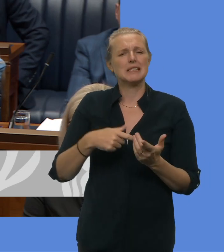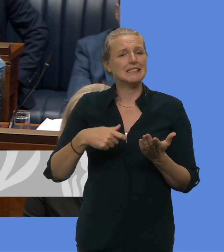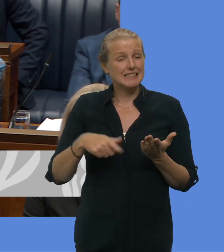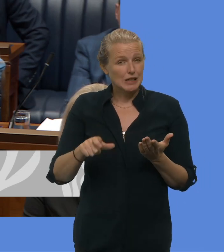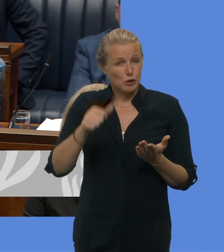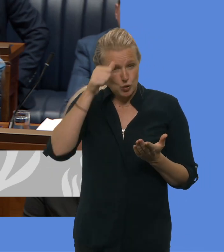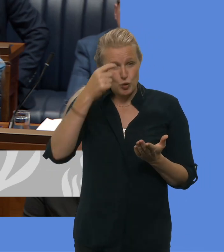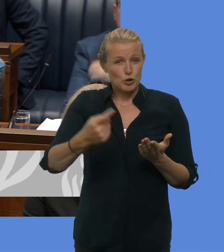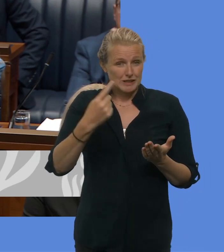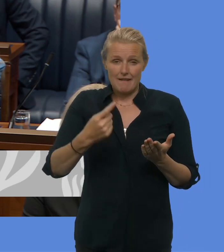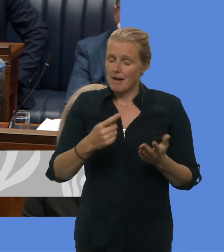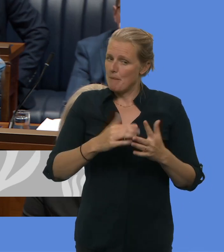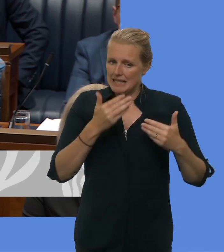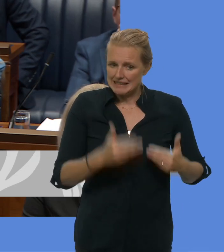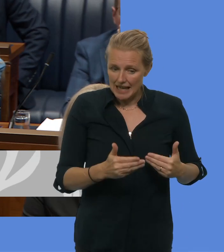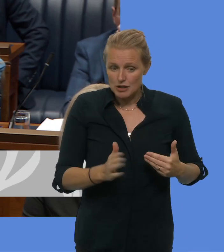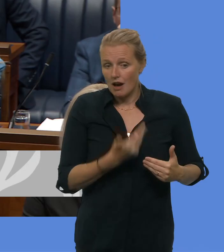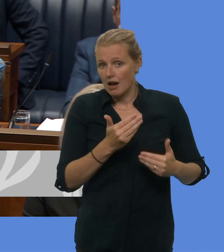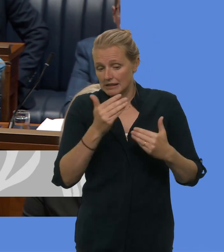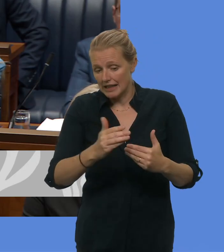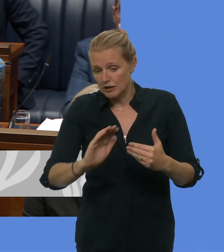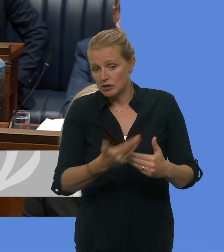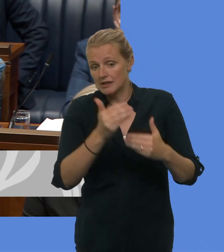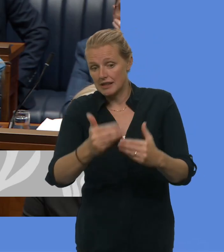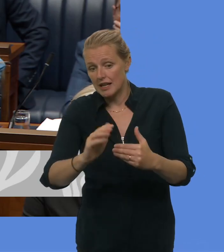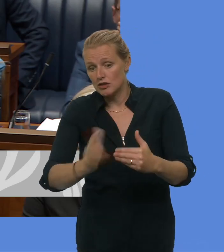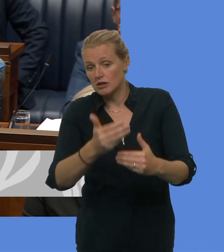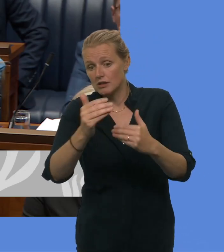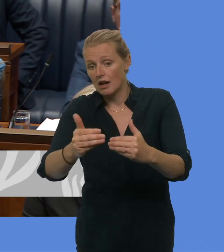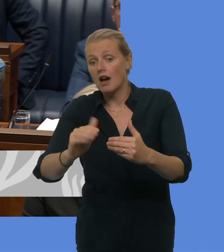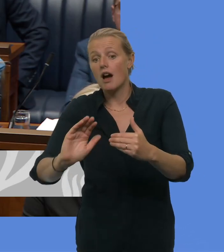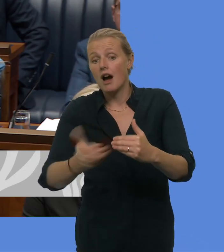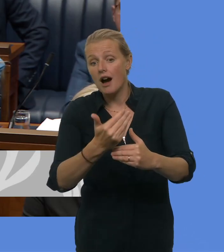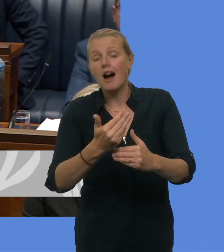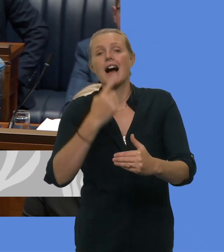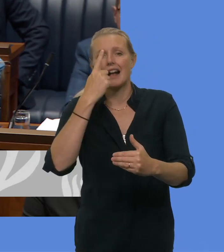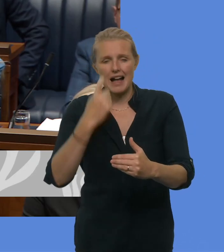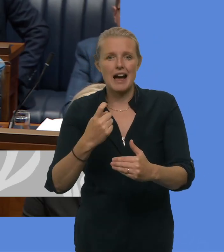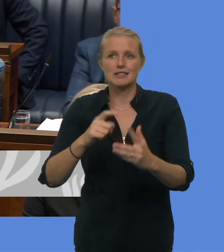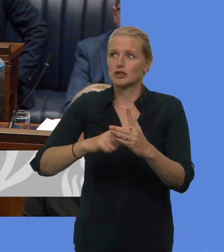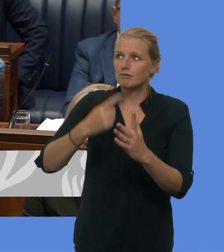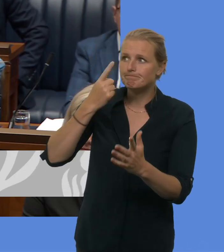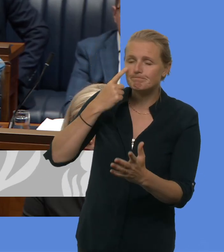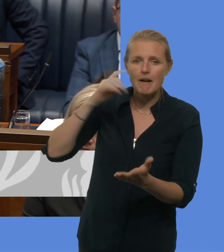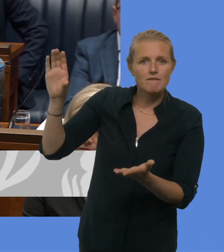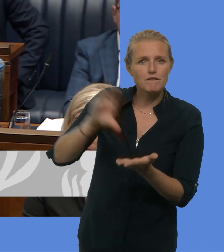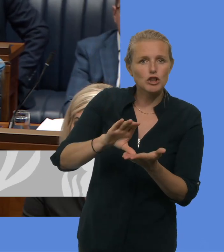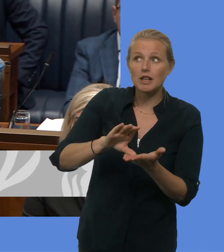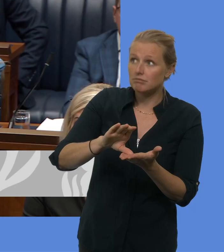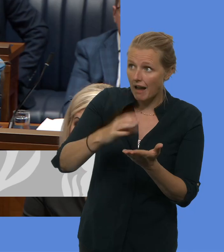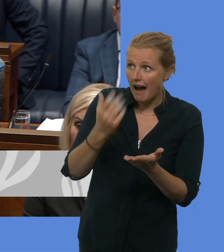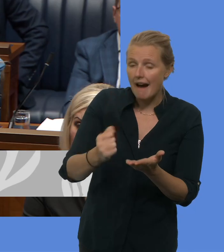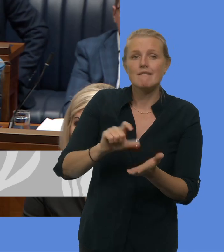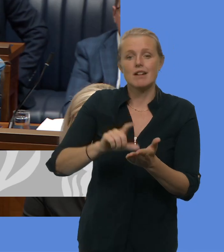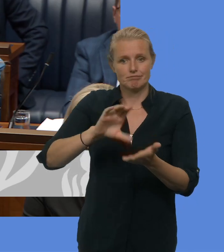a number of stages that we need to progress to the point at which it will be subject to capital funding being made